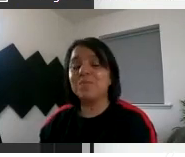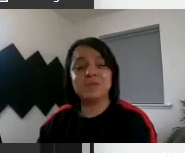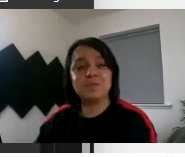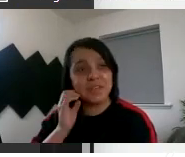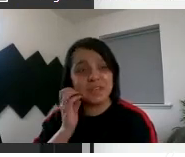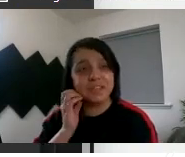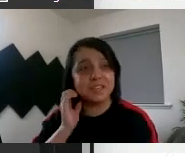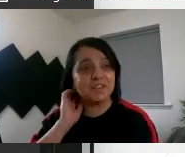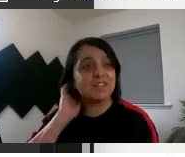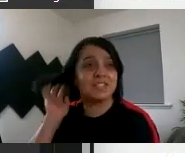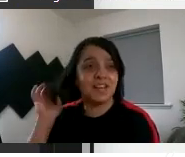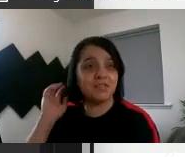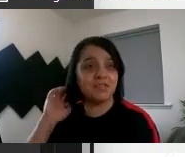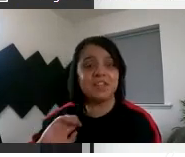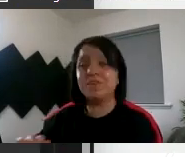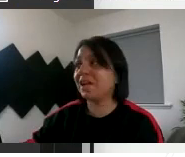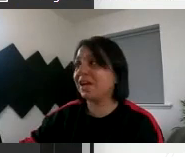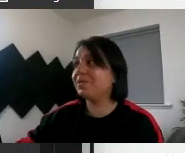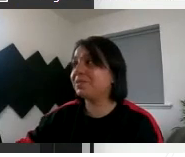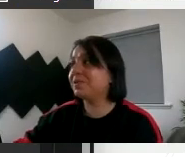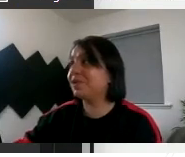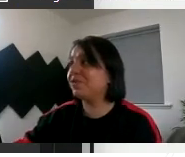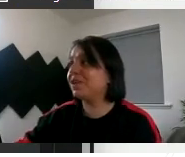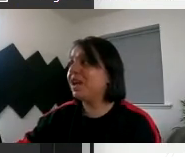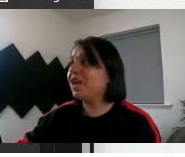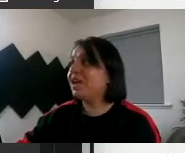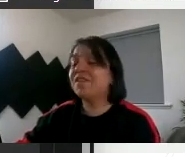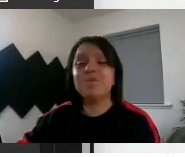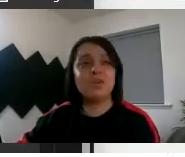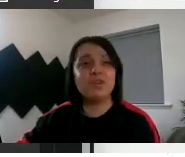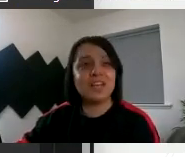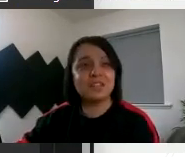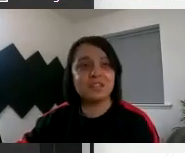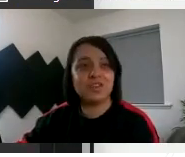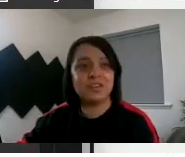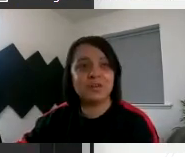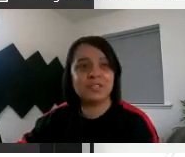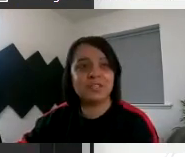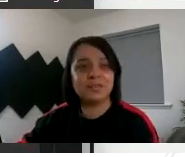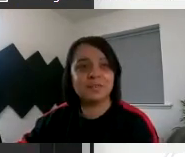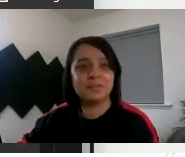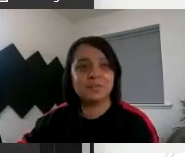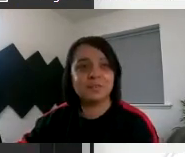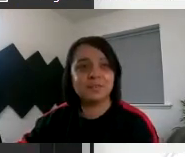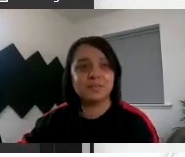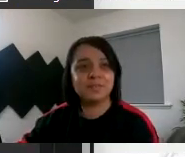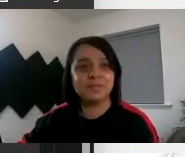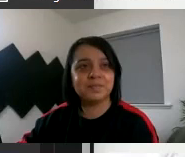people speak different slang really in the UK, which I'm going to be covering. Does everybody know who Jason Statham is?